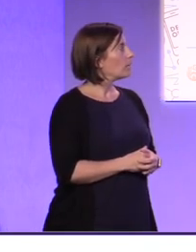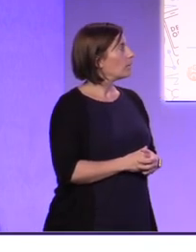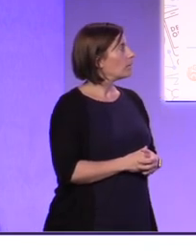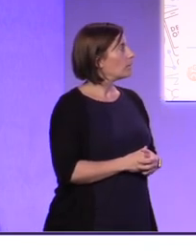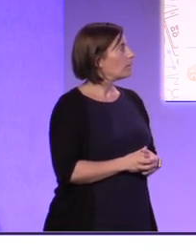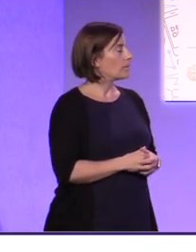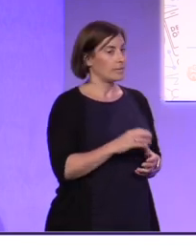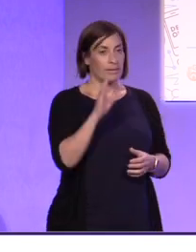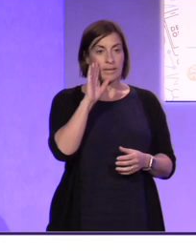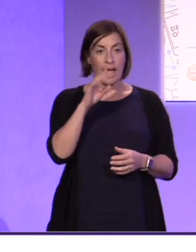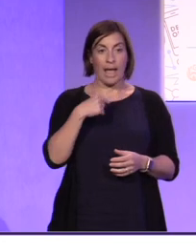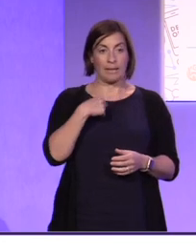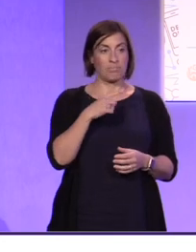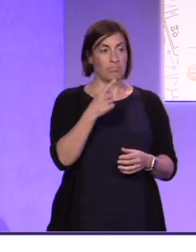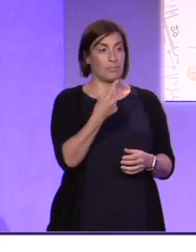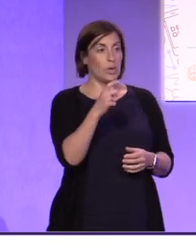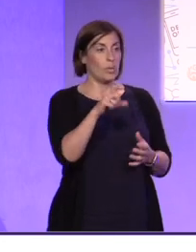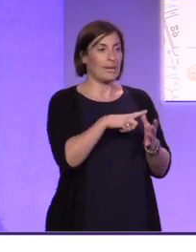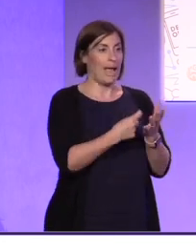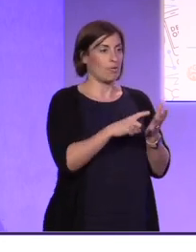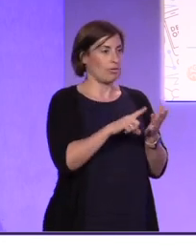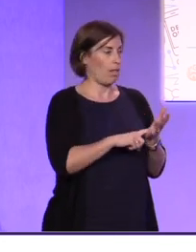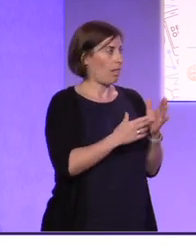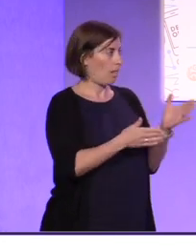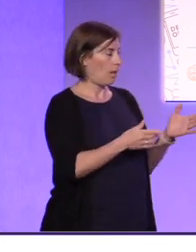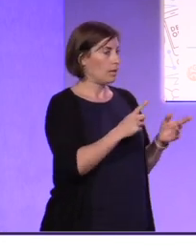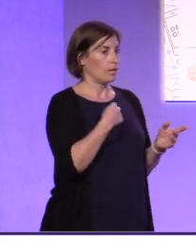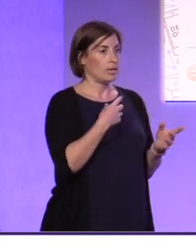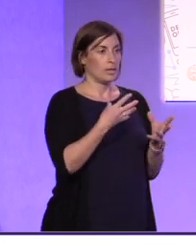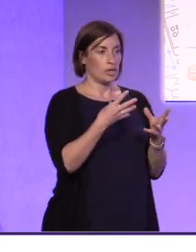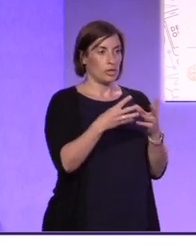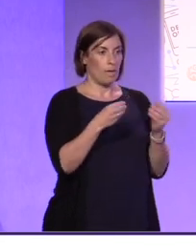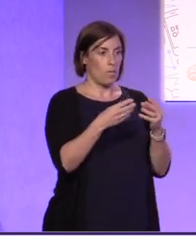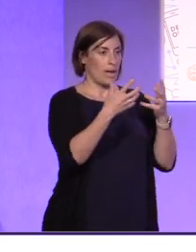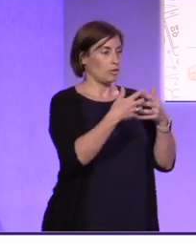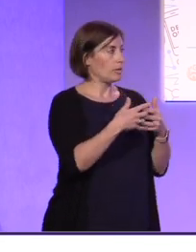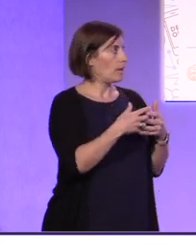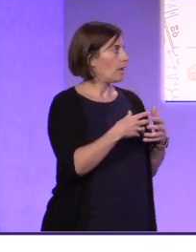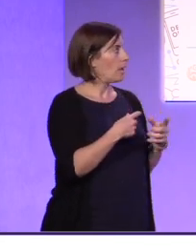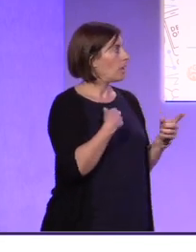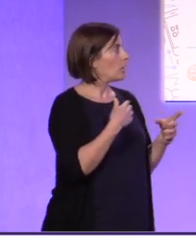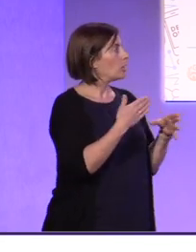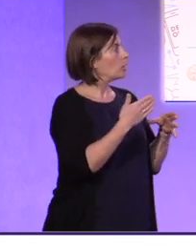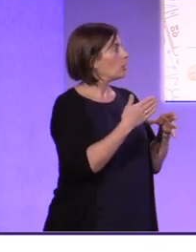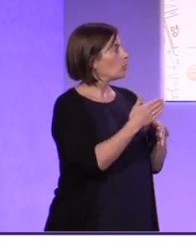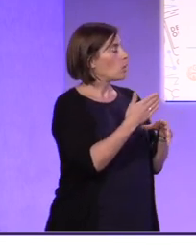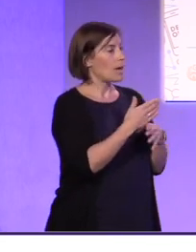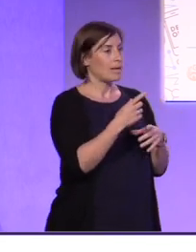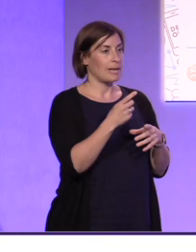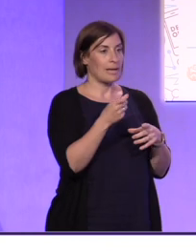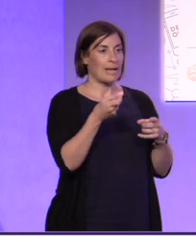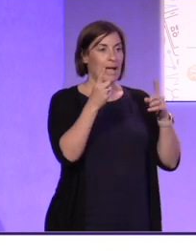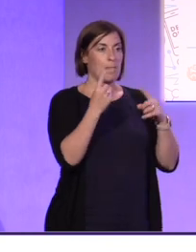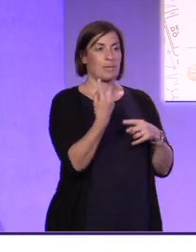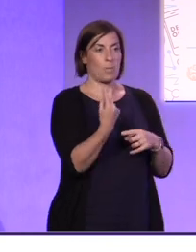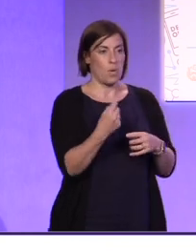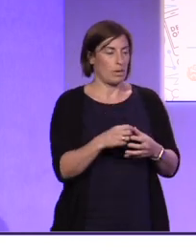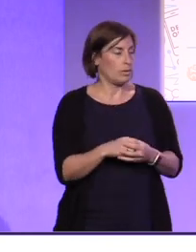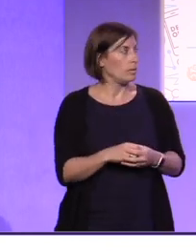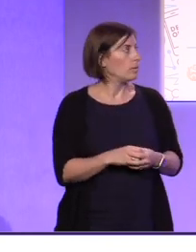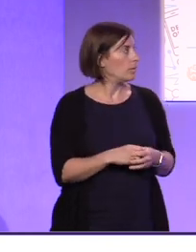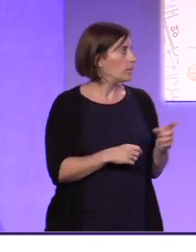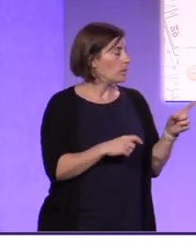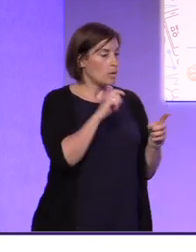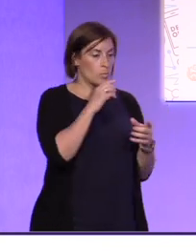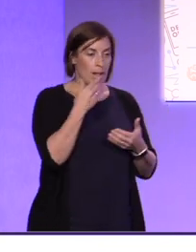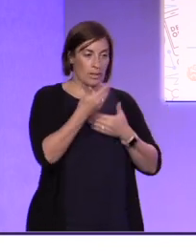Hi, my name is Carol, and I'm a software engineer at Capital One. I work in one of the front-end teams there, but today I'm going to tell you a story from